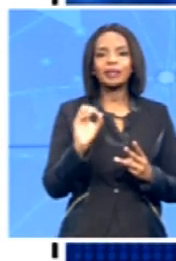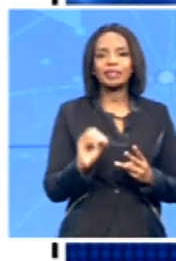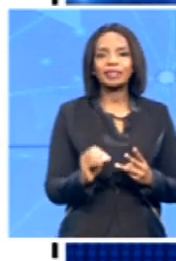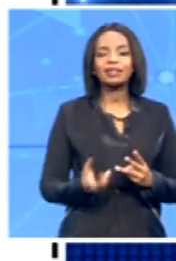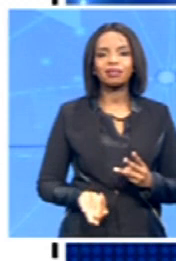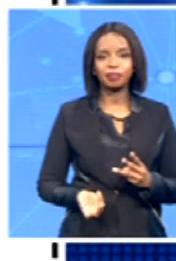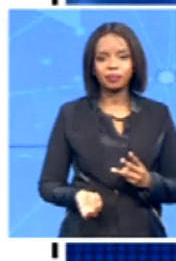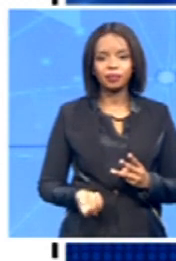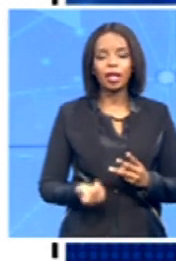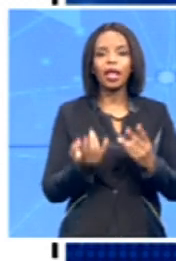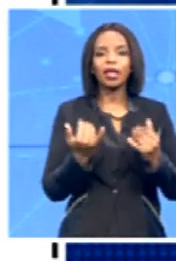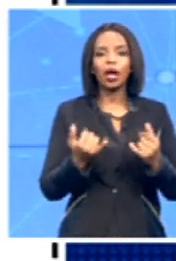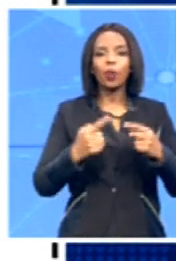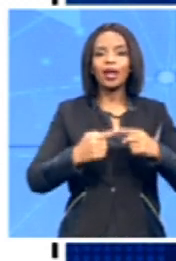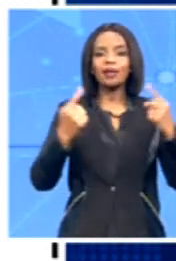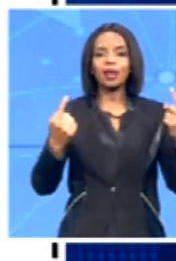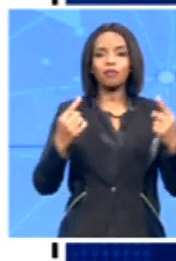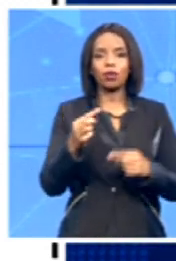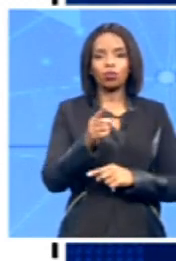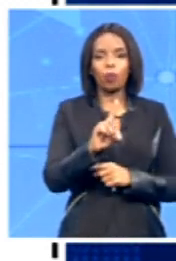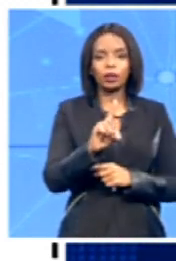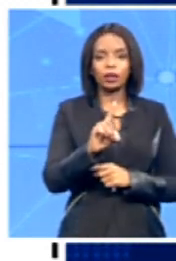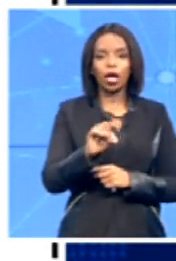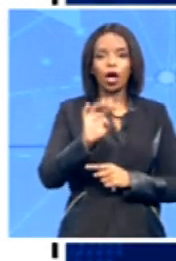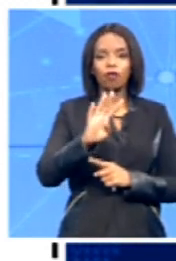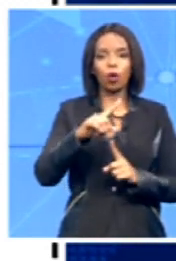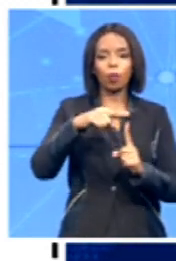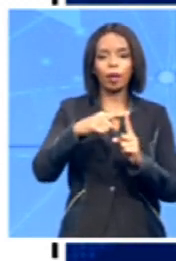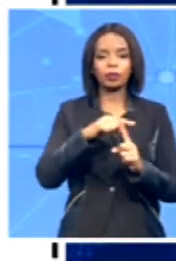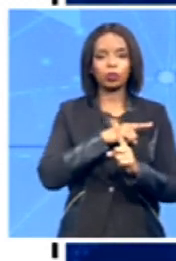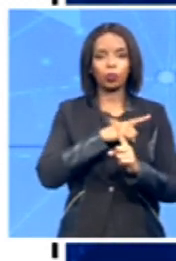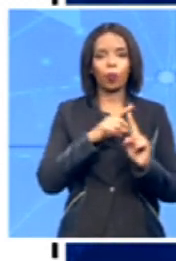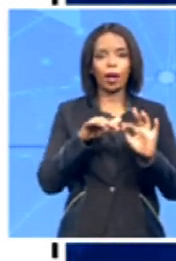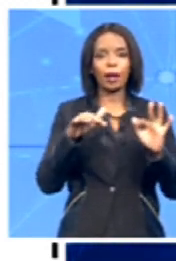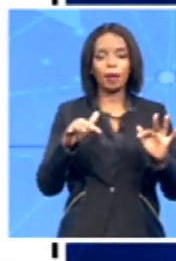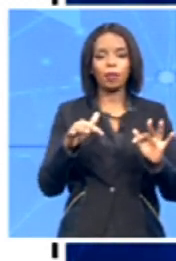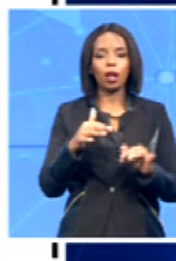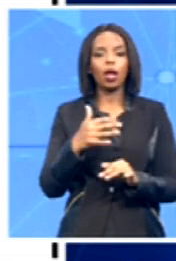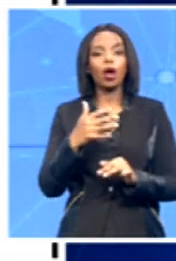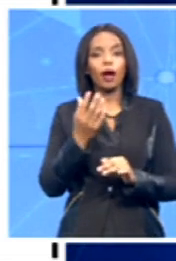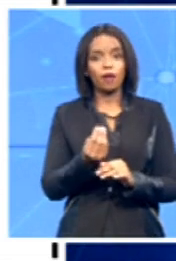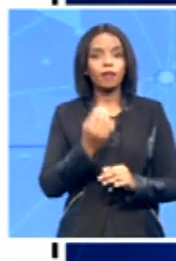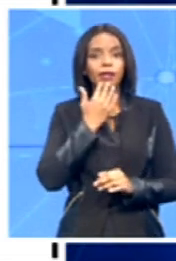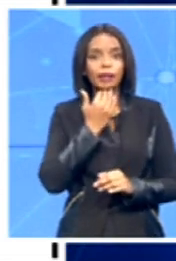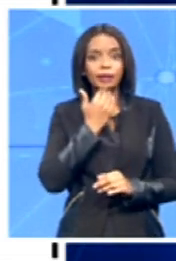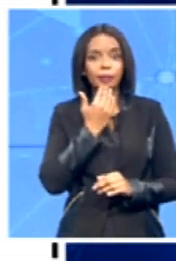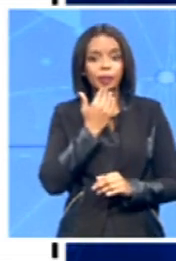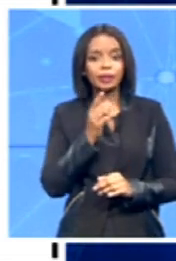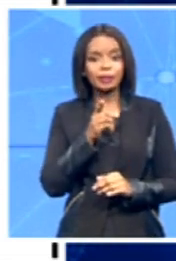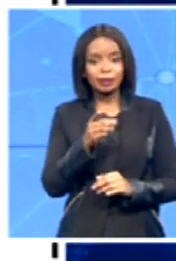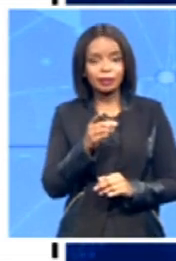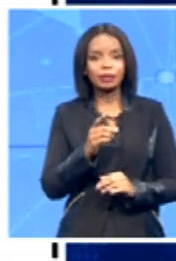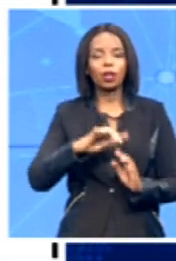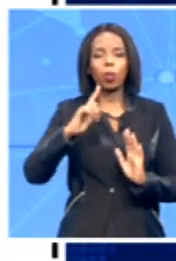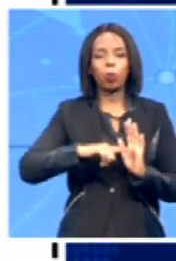for bloods taken of people that attended for diabetes care in private sector, it was significantly lower. So this means that the